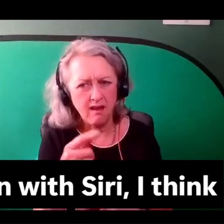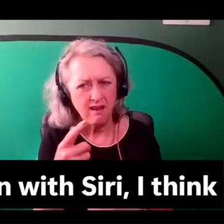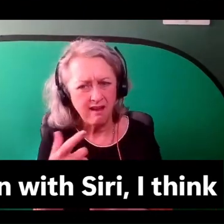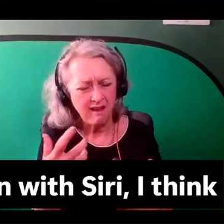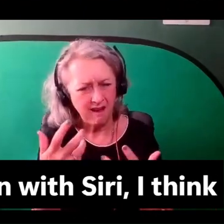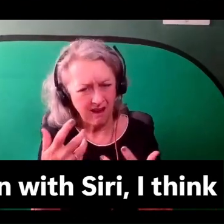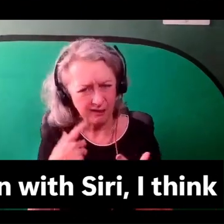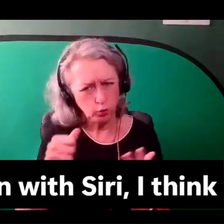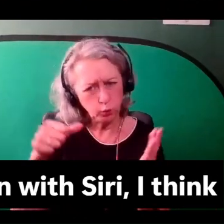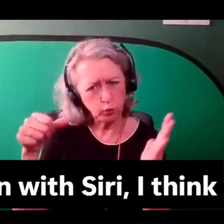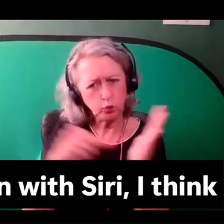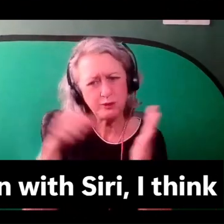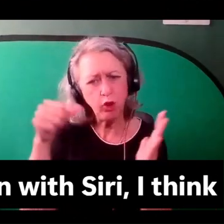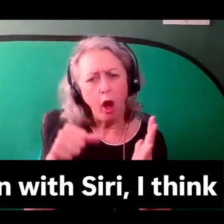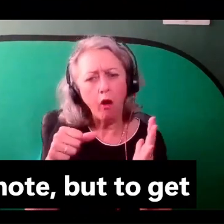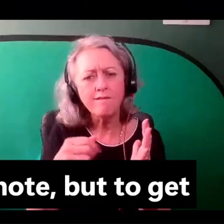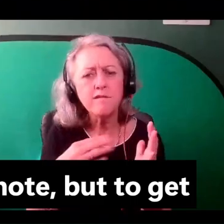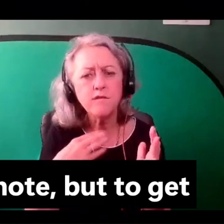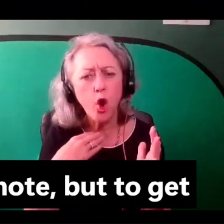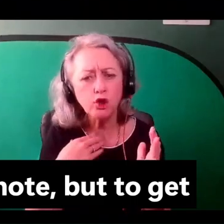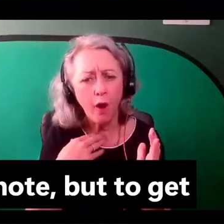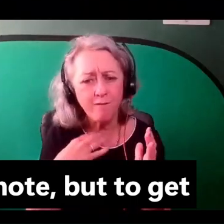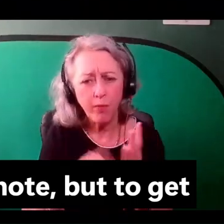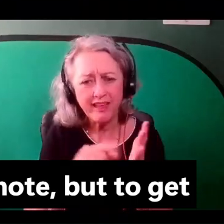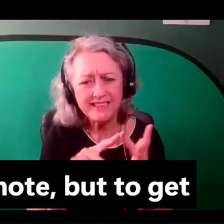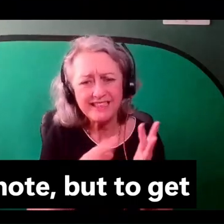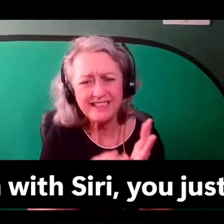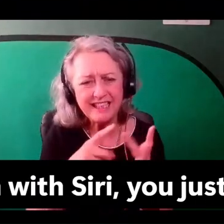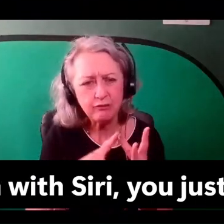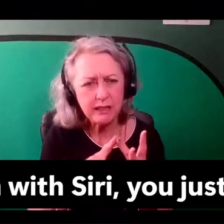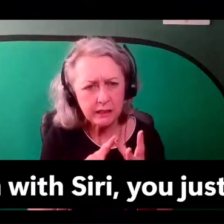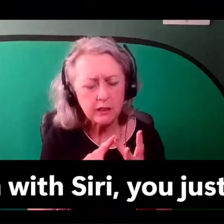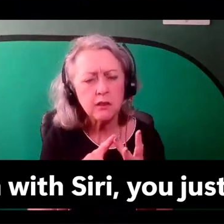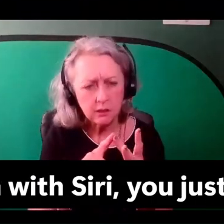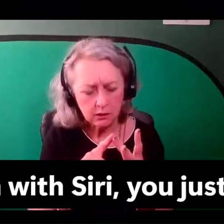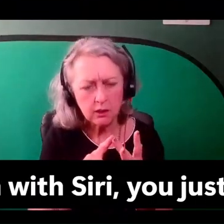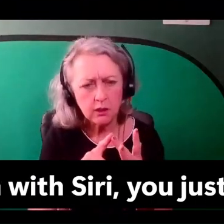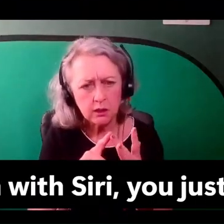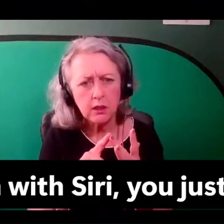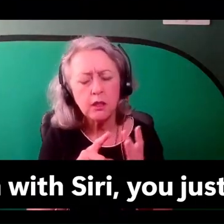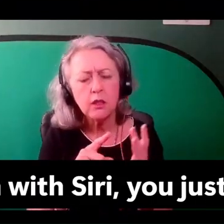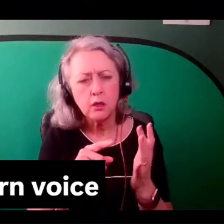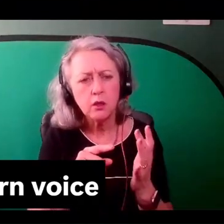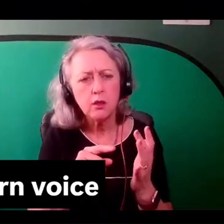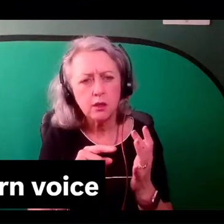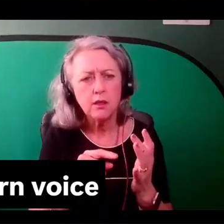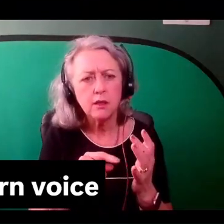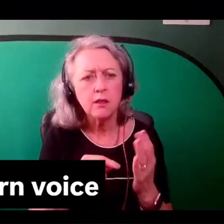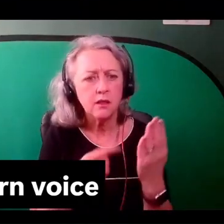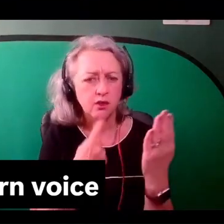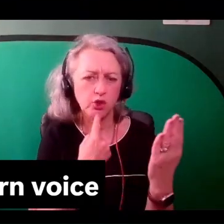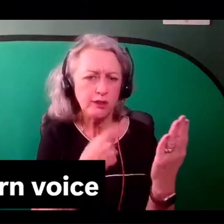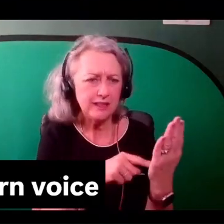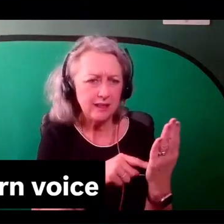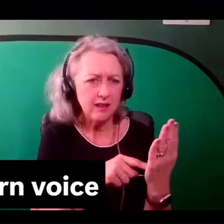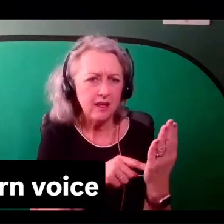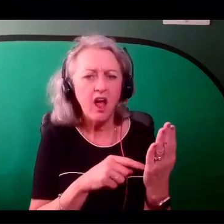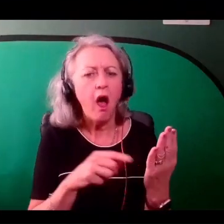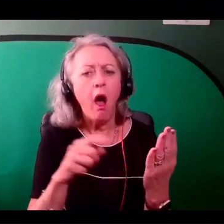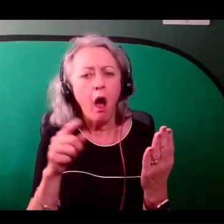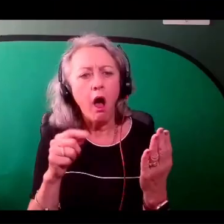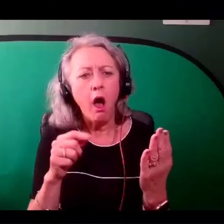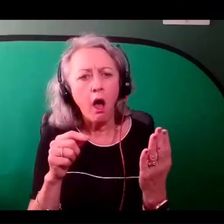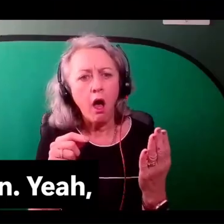to turn on with Siri, I think there's more of a note really. To get VoiceOver to turn on with Siri, you just say Siri turn